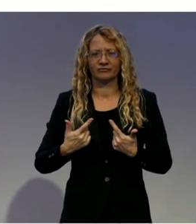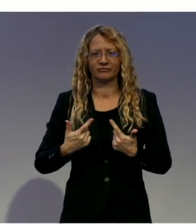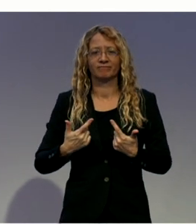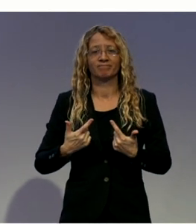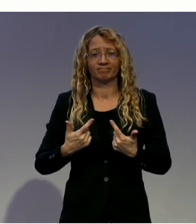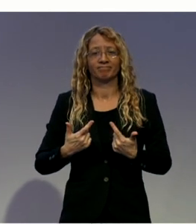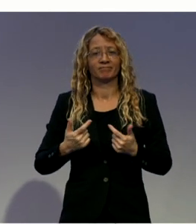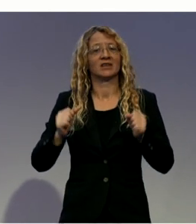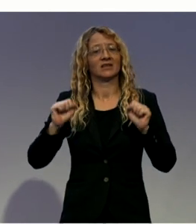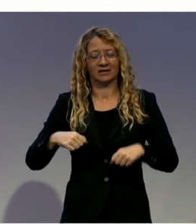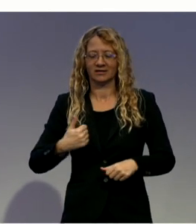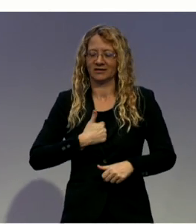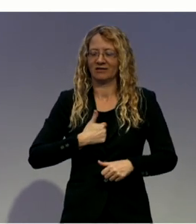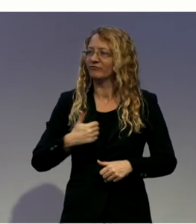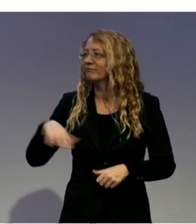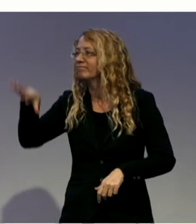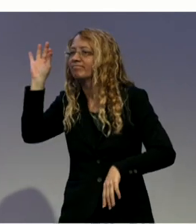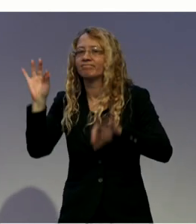video?